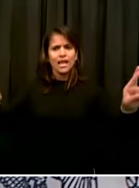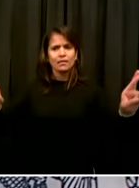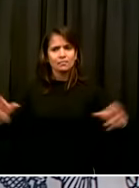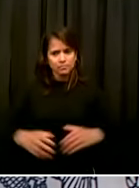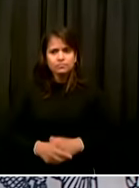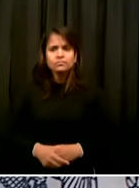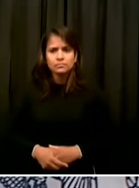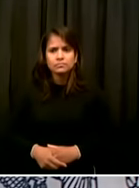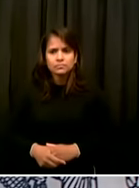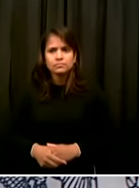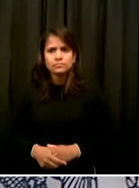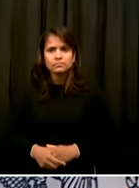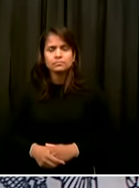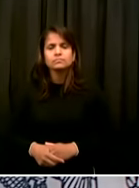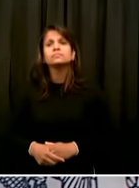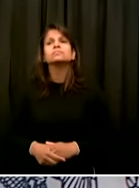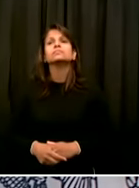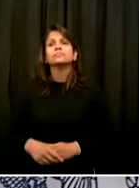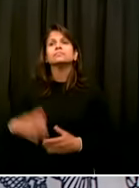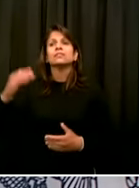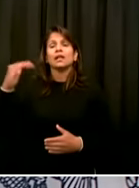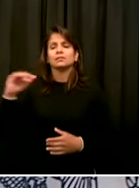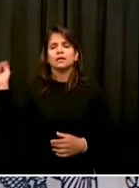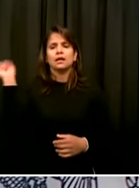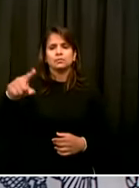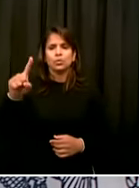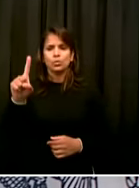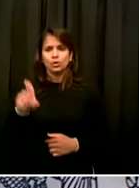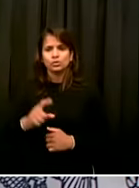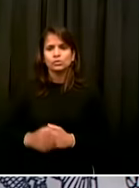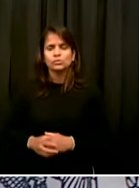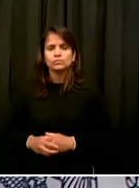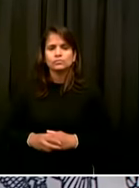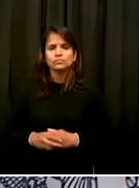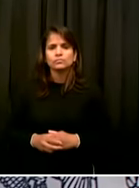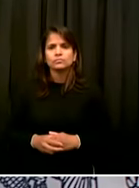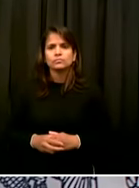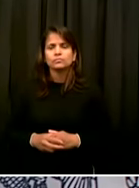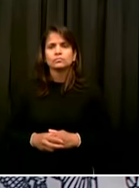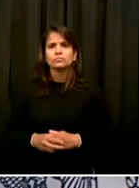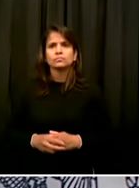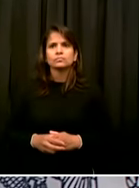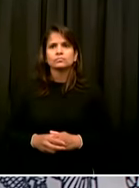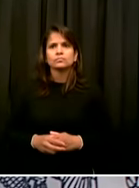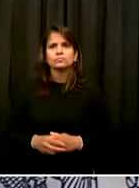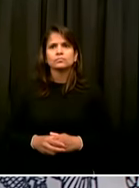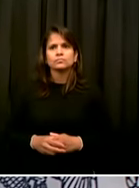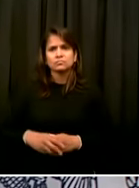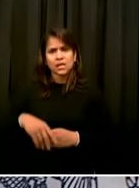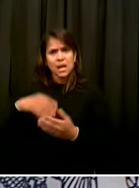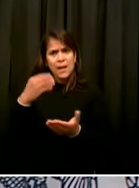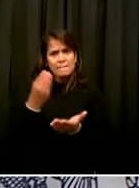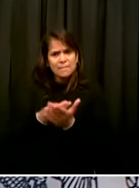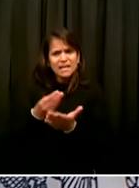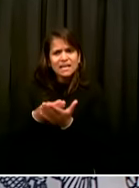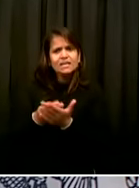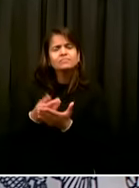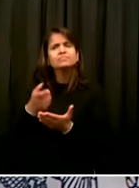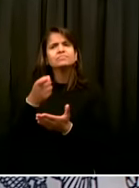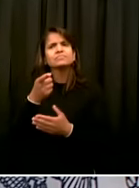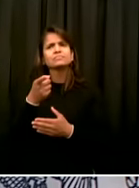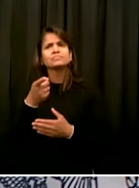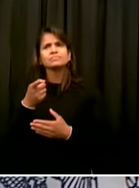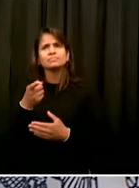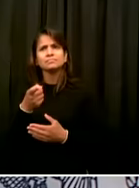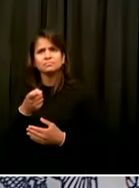Mayor, where will the city get the money to keep schools well stocked with PPE and cleaning supplies past the start of the school year? Where do